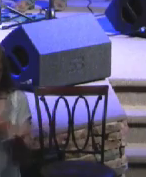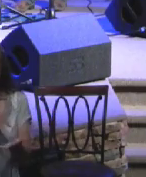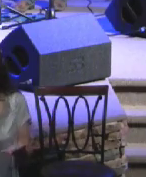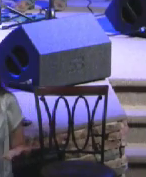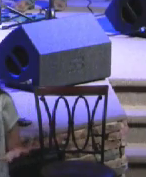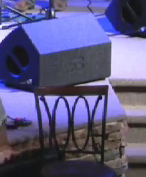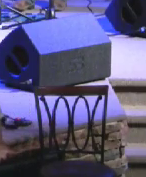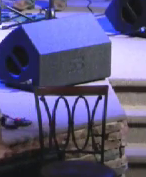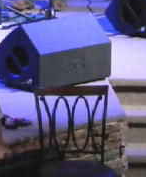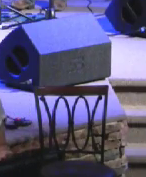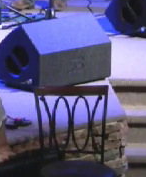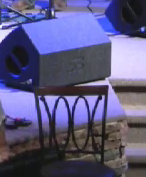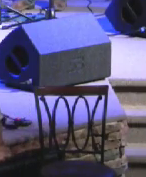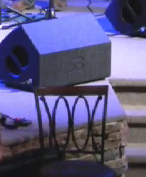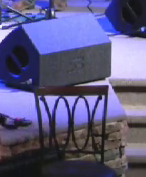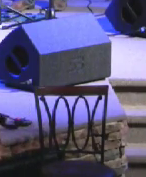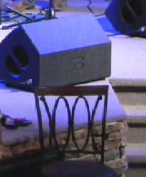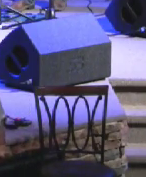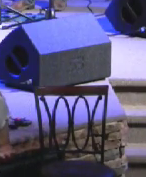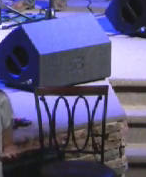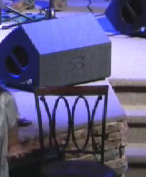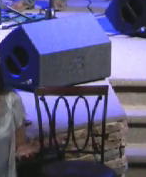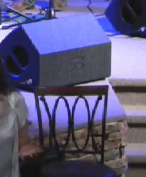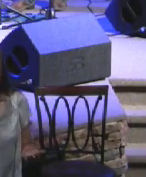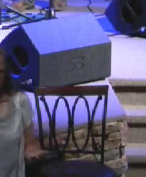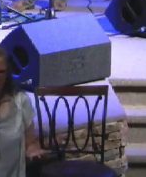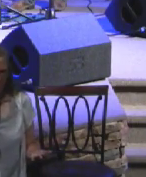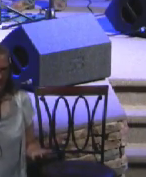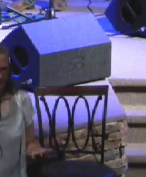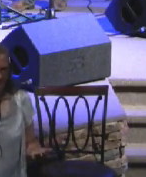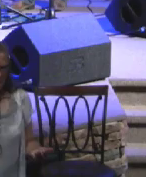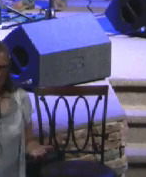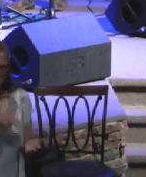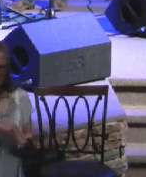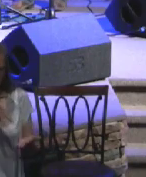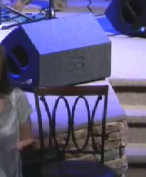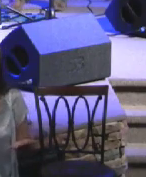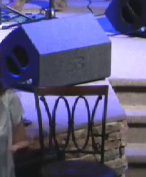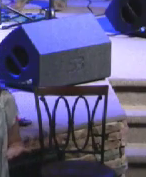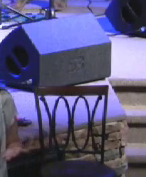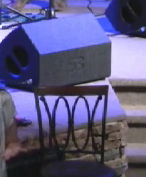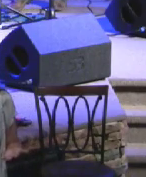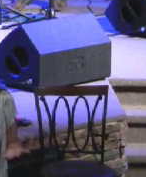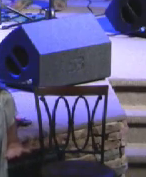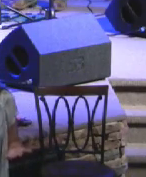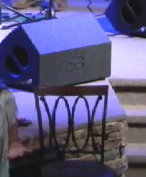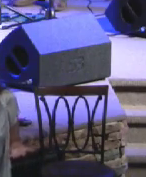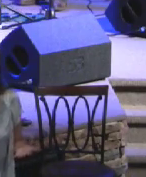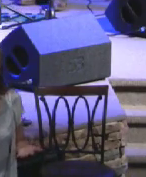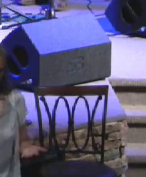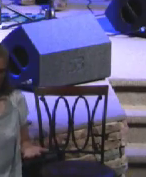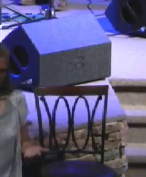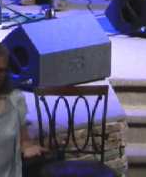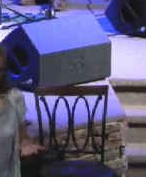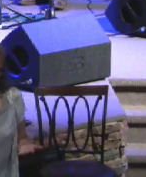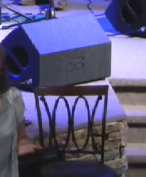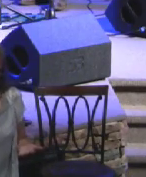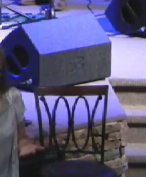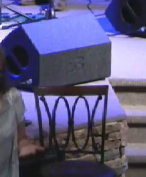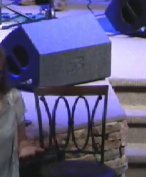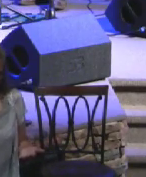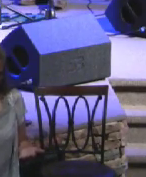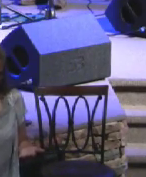out. Give the wisdom to recognize, if I don't step out, I can guarantee nothing's going to happen. But if I